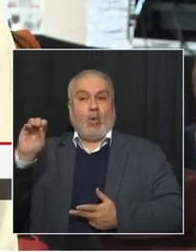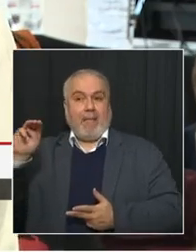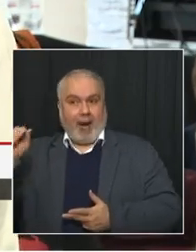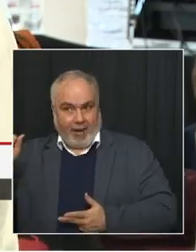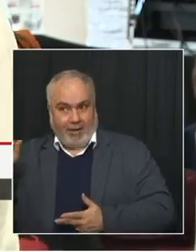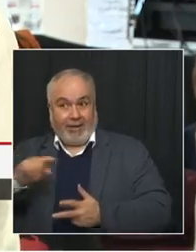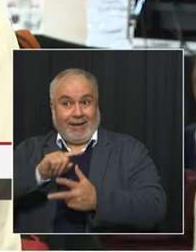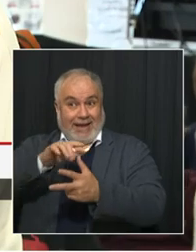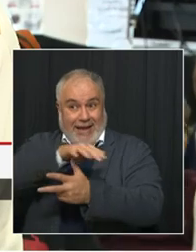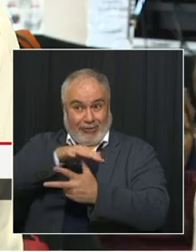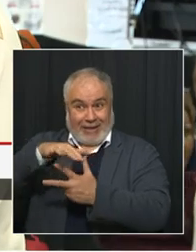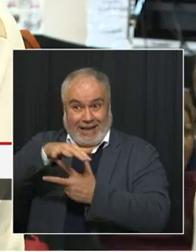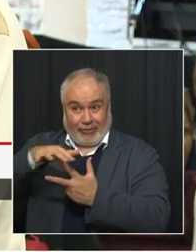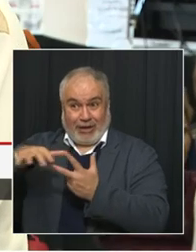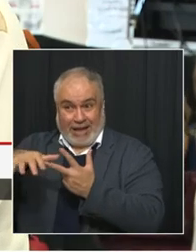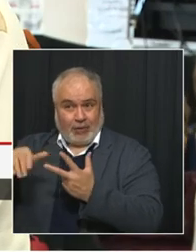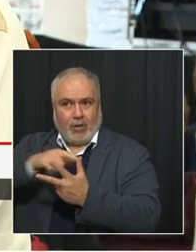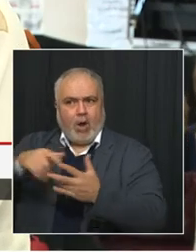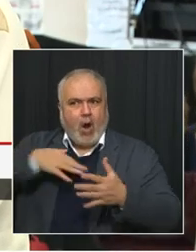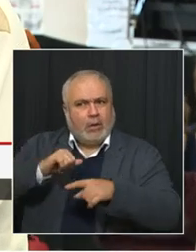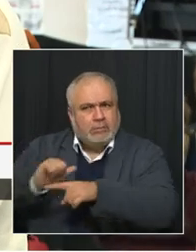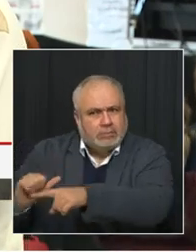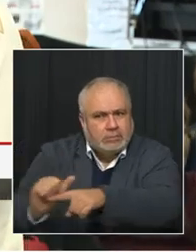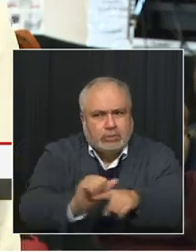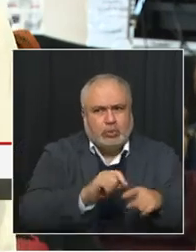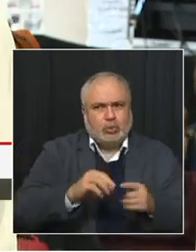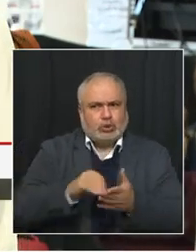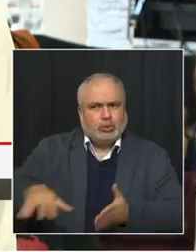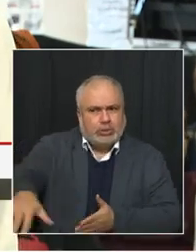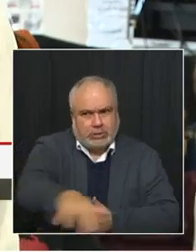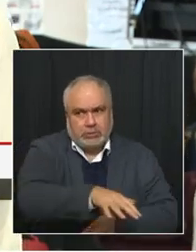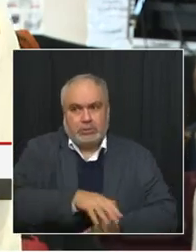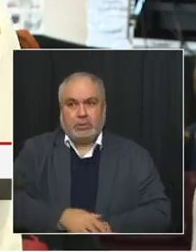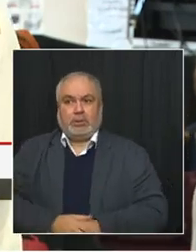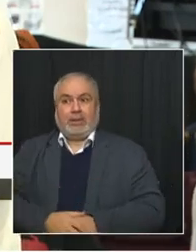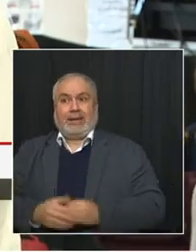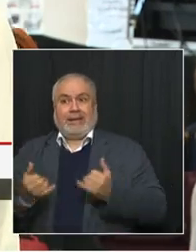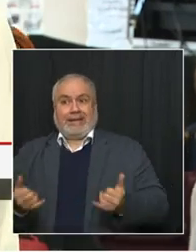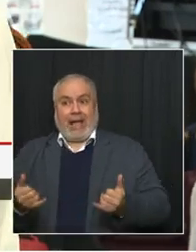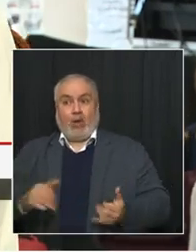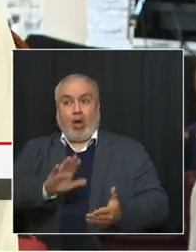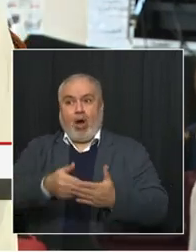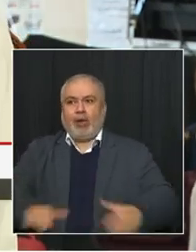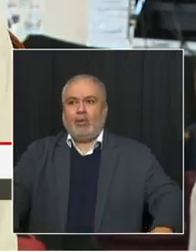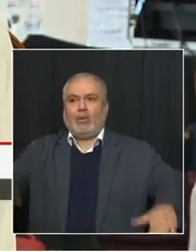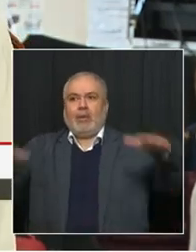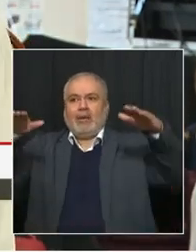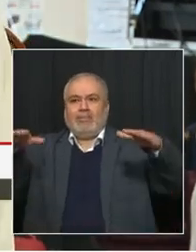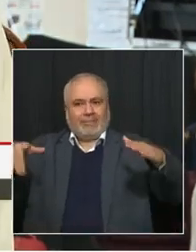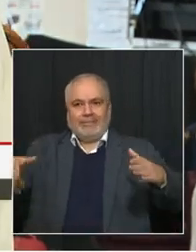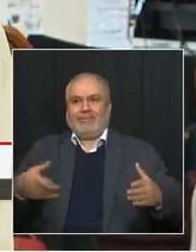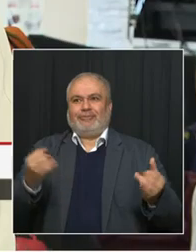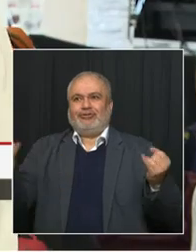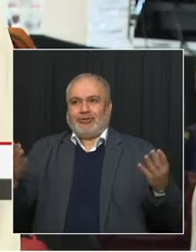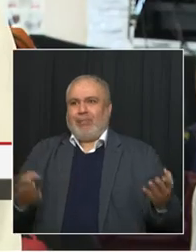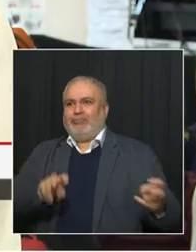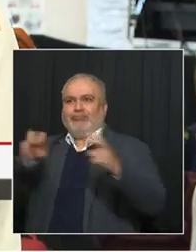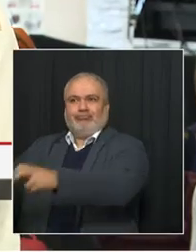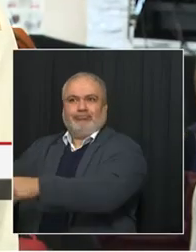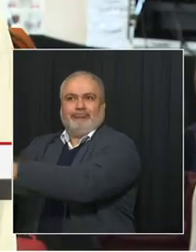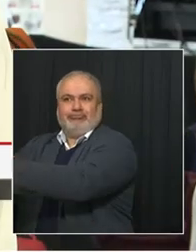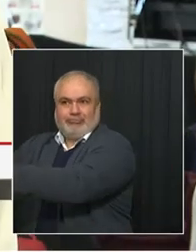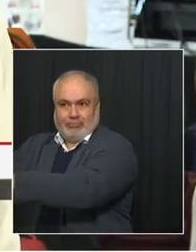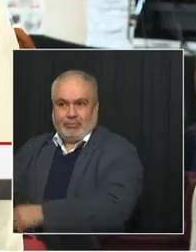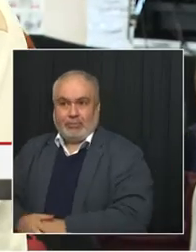later. So as seniors, we have to look to the future as well with our children. So